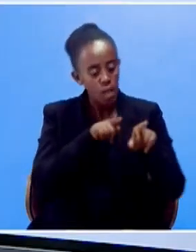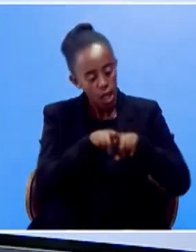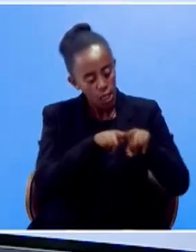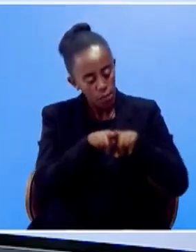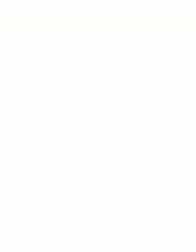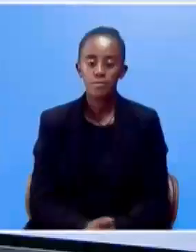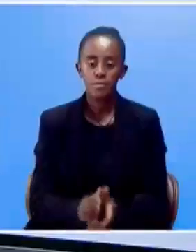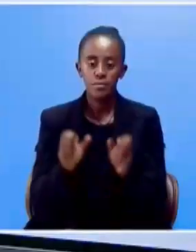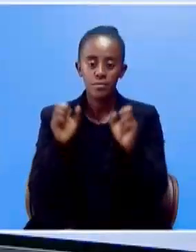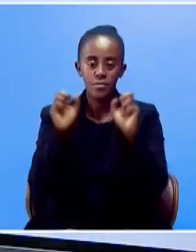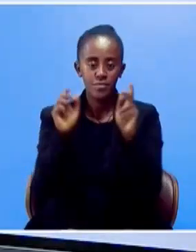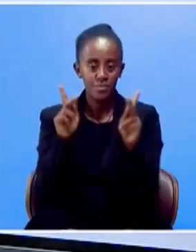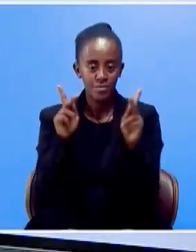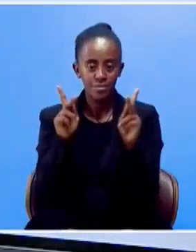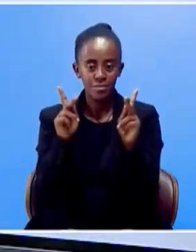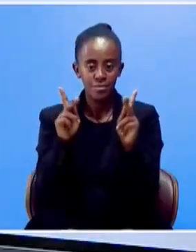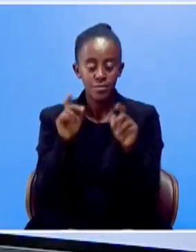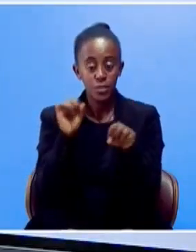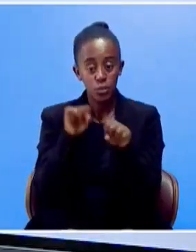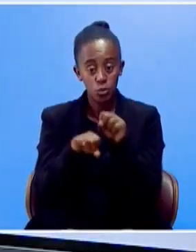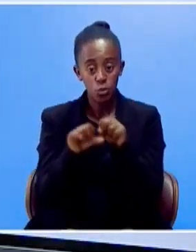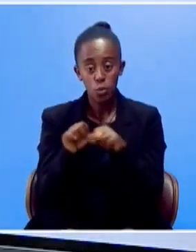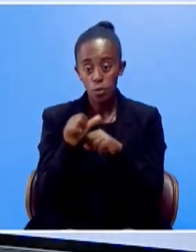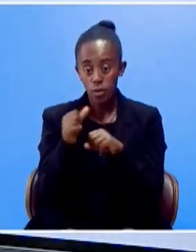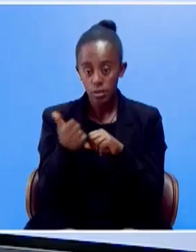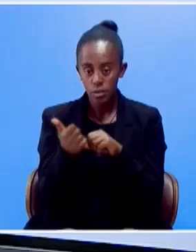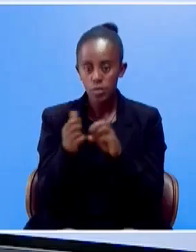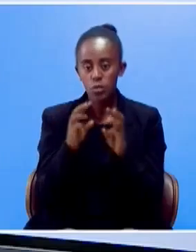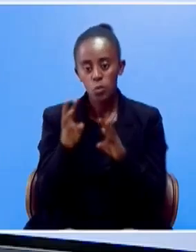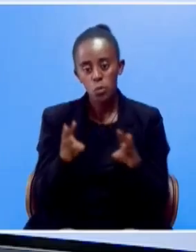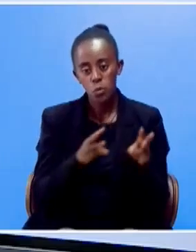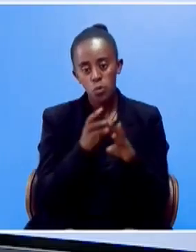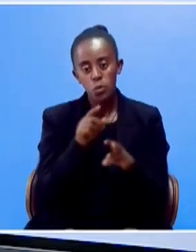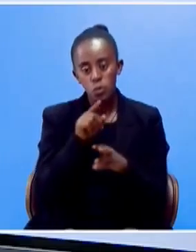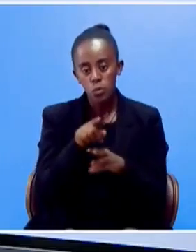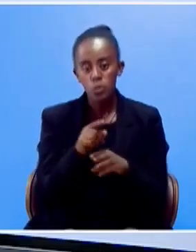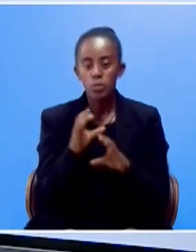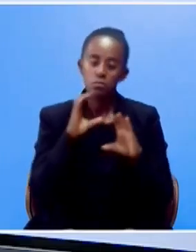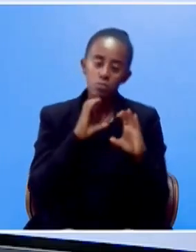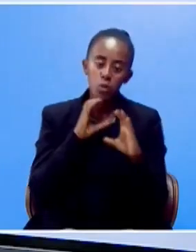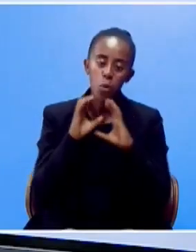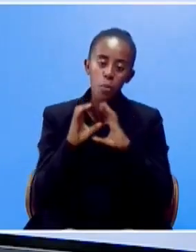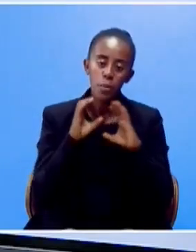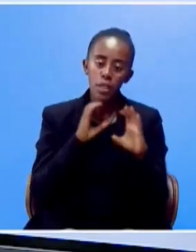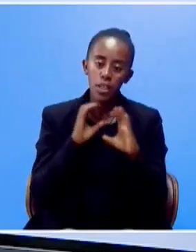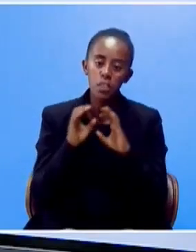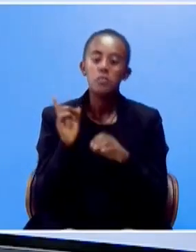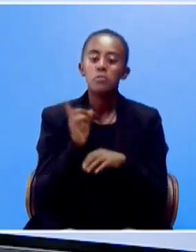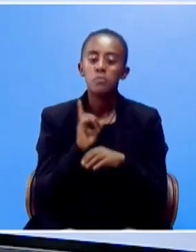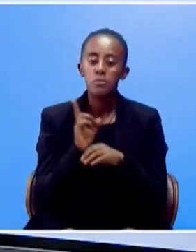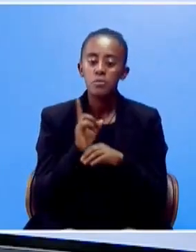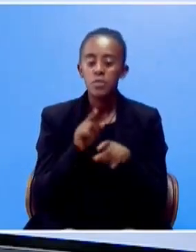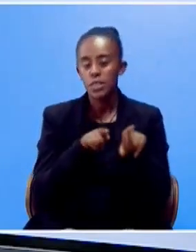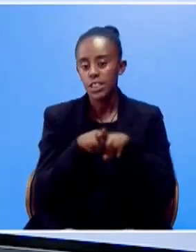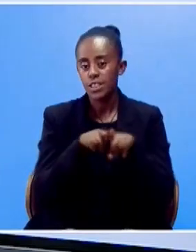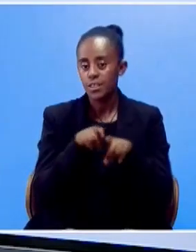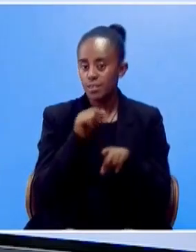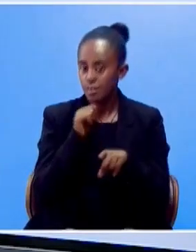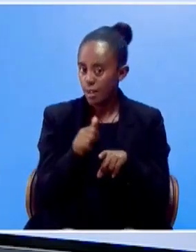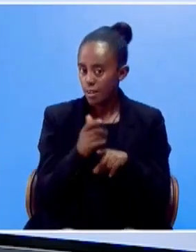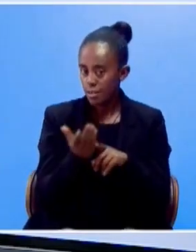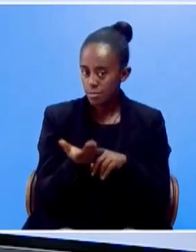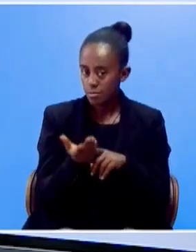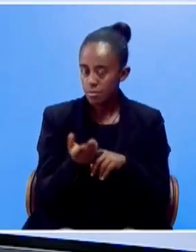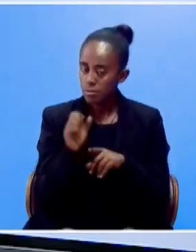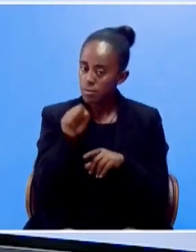agreement. Good. So, the other way that you face during communication is what? Disagreement. Yes?